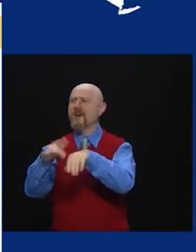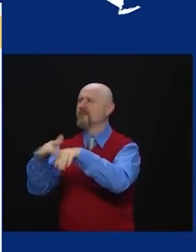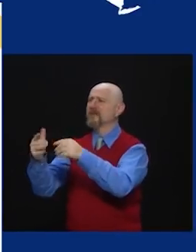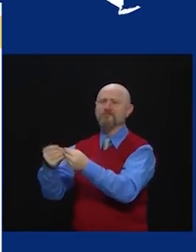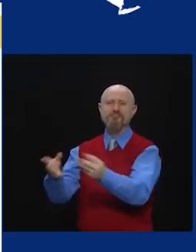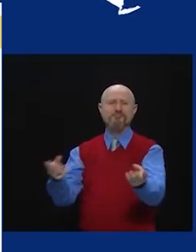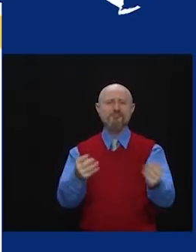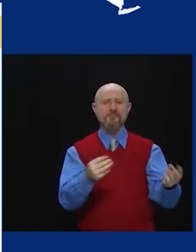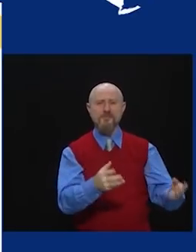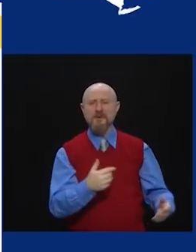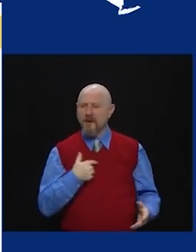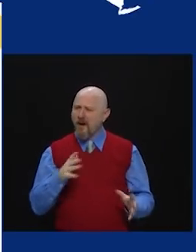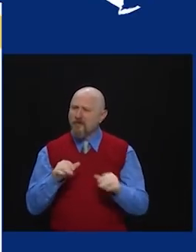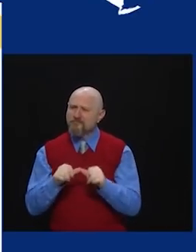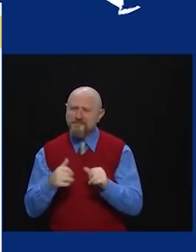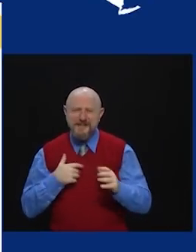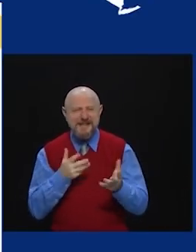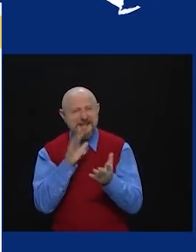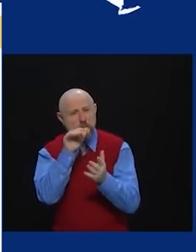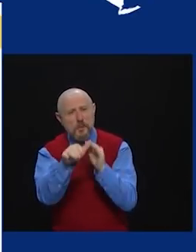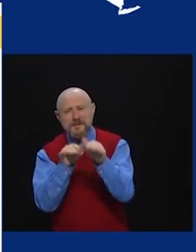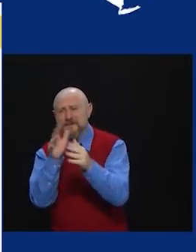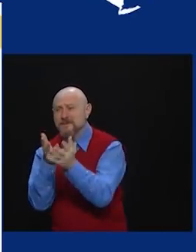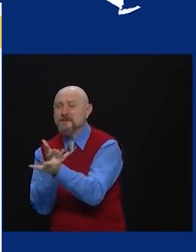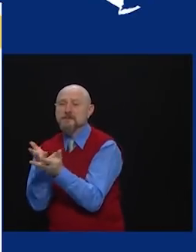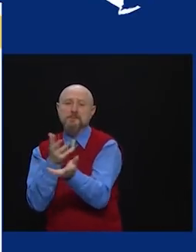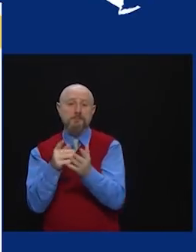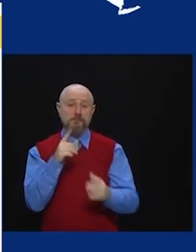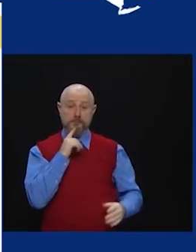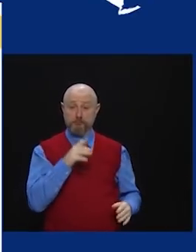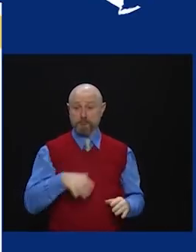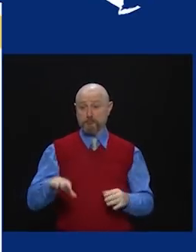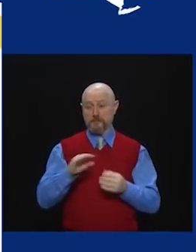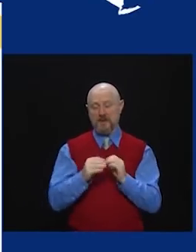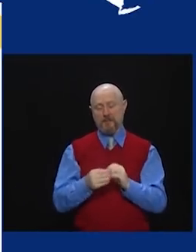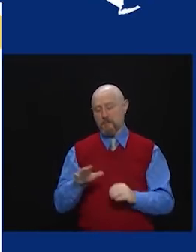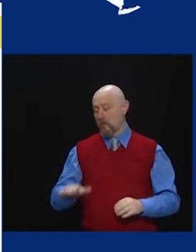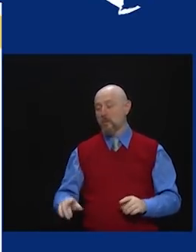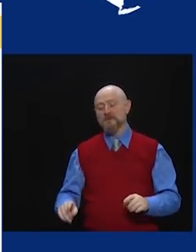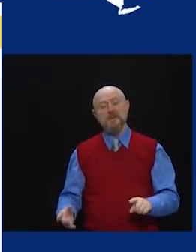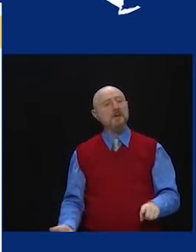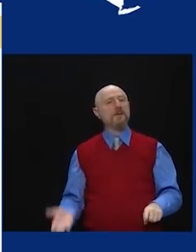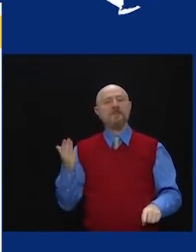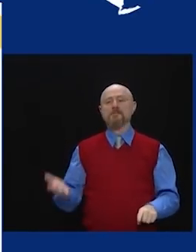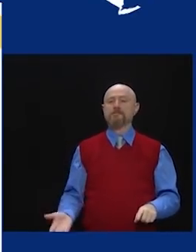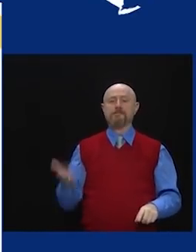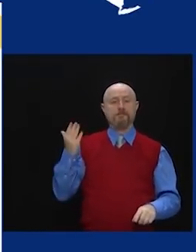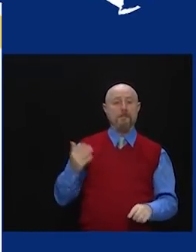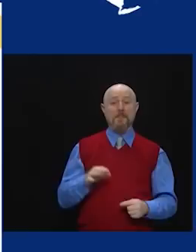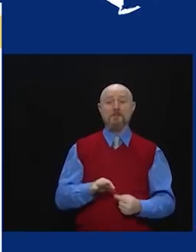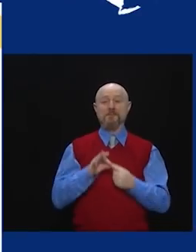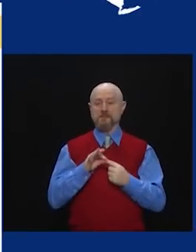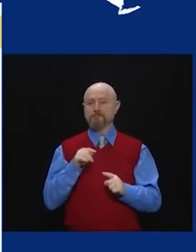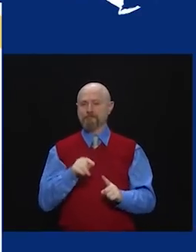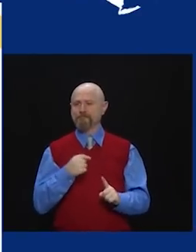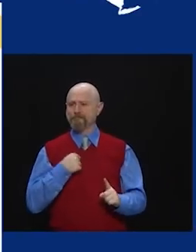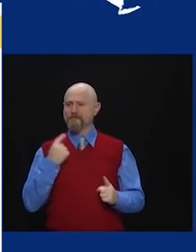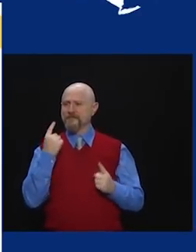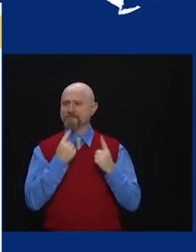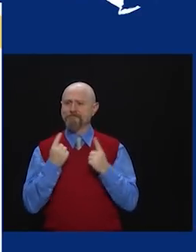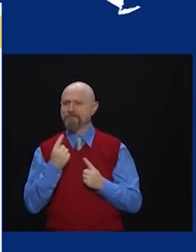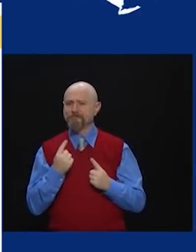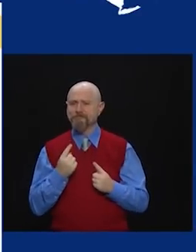those numbers should be jumping much higher than they are, especially in the context of what Dr. Bassett will talk about, the number of children